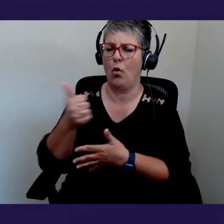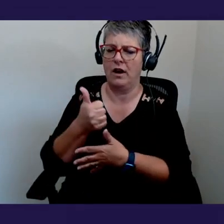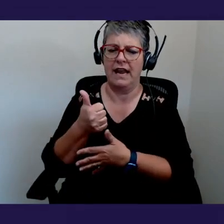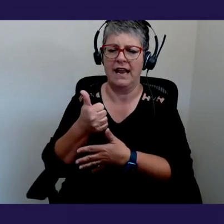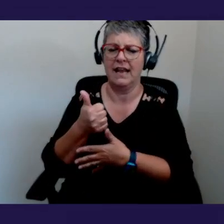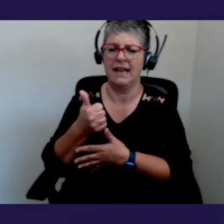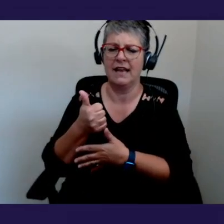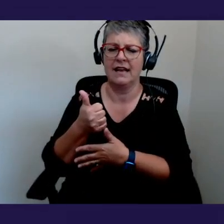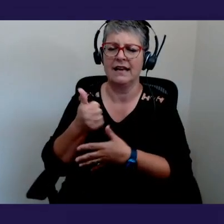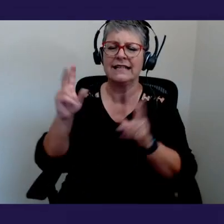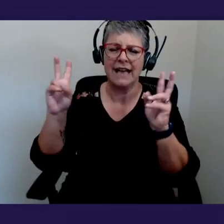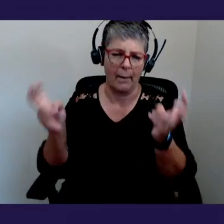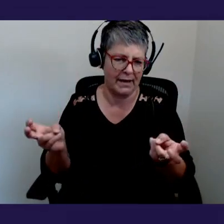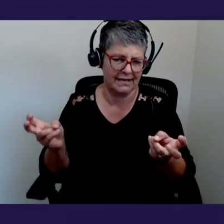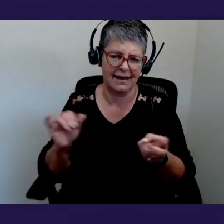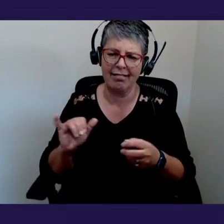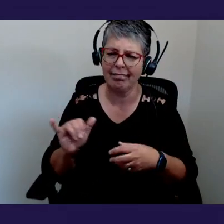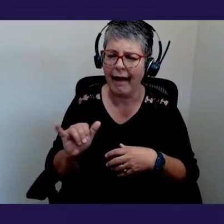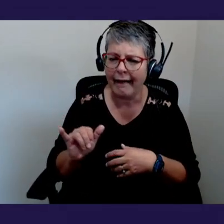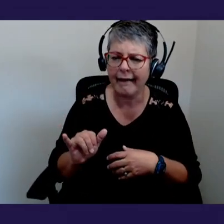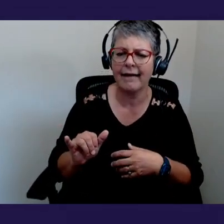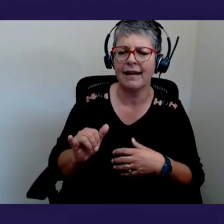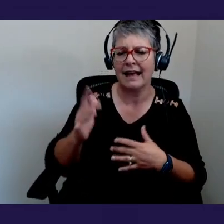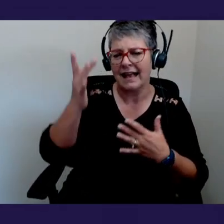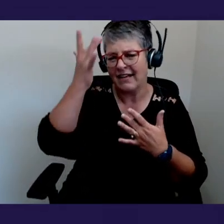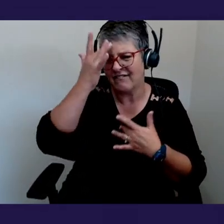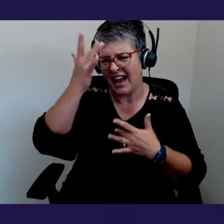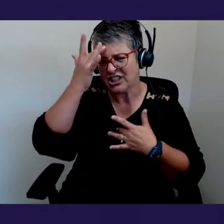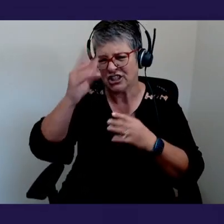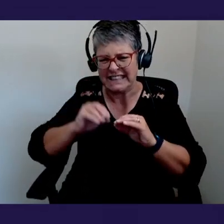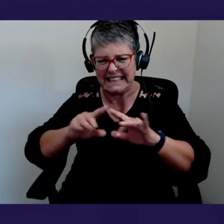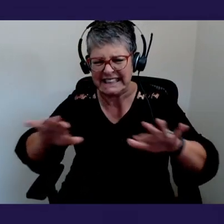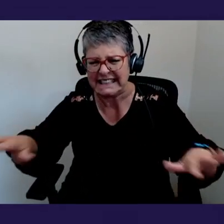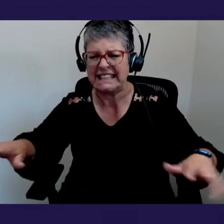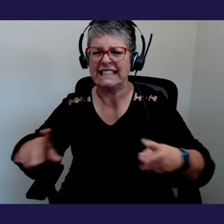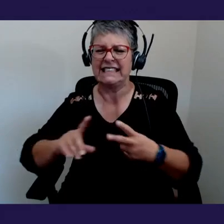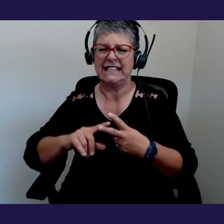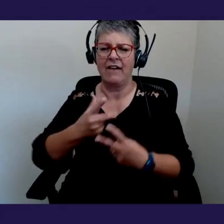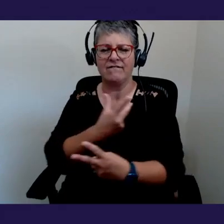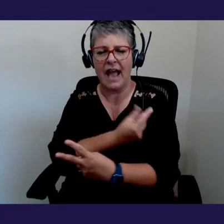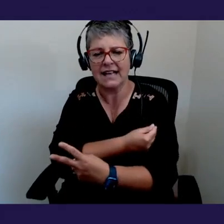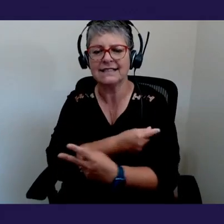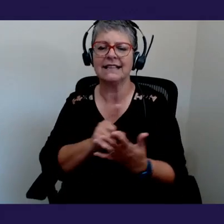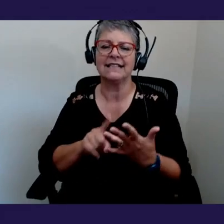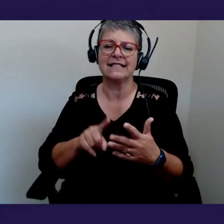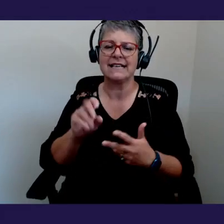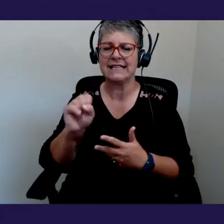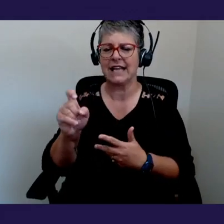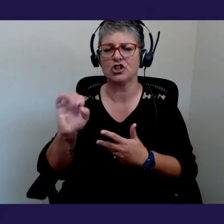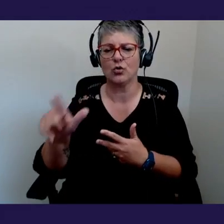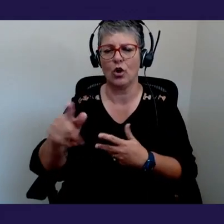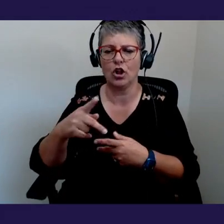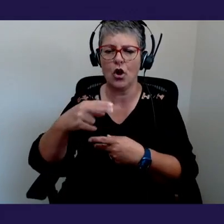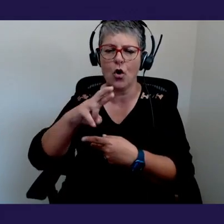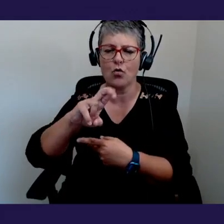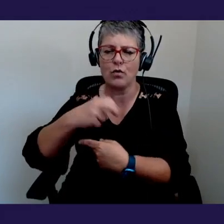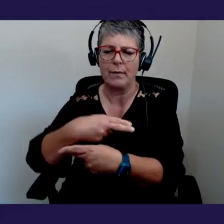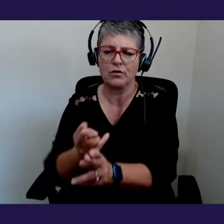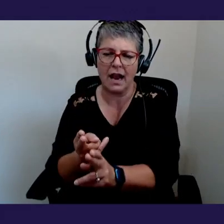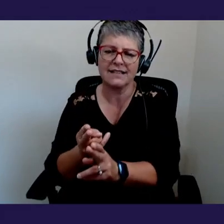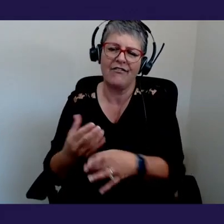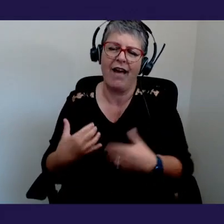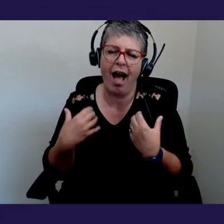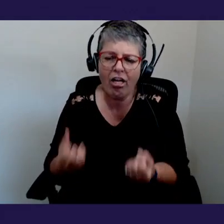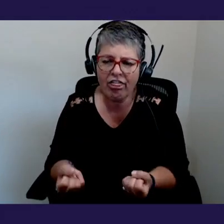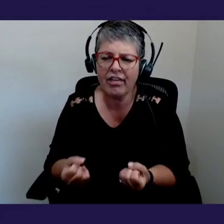sexual and reproductive health, mental and social health, tobacco control, nutrition and school wellness, et cetera. So I've been in this space